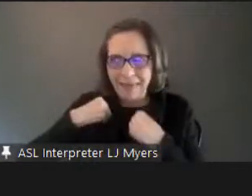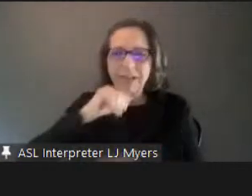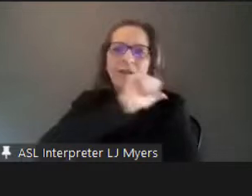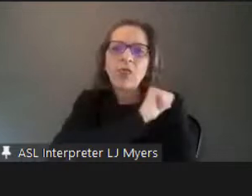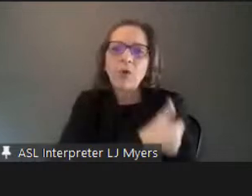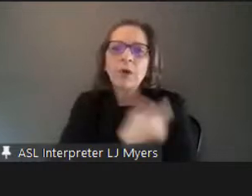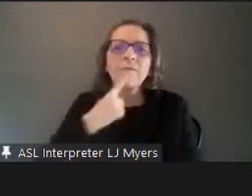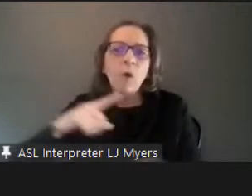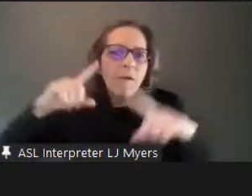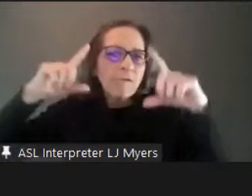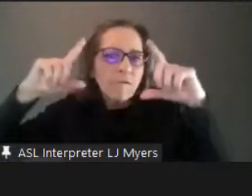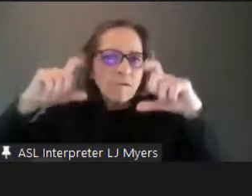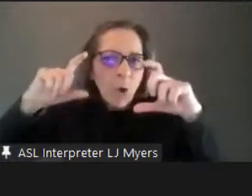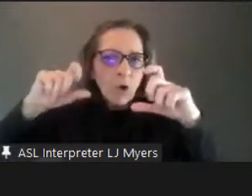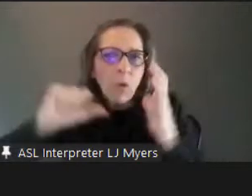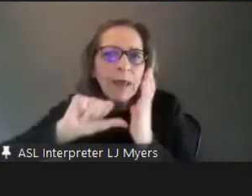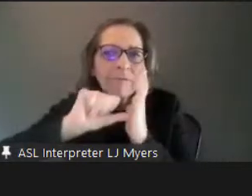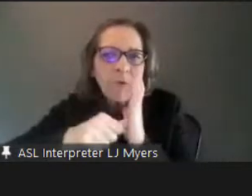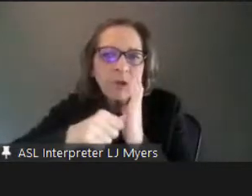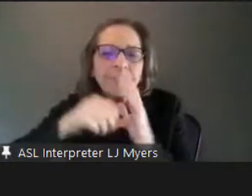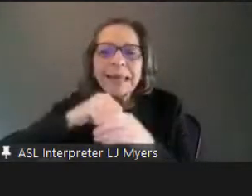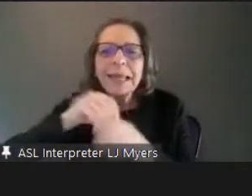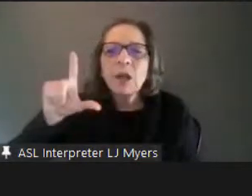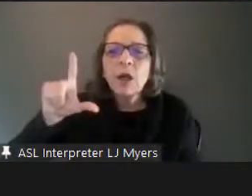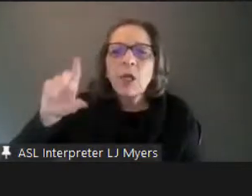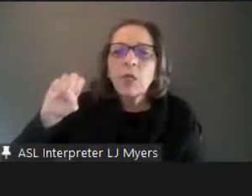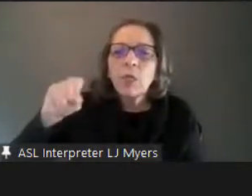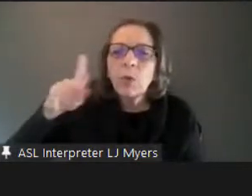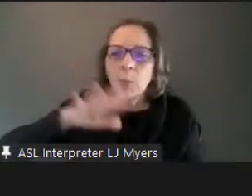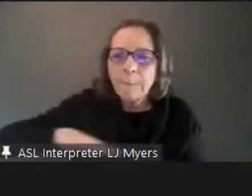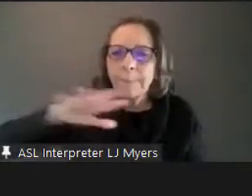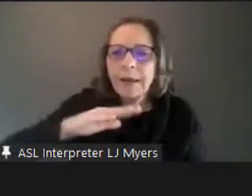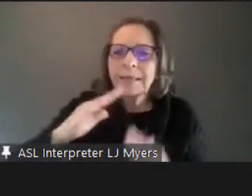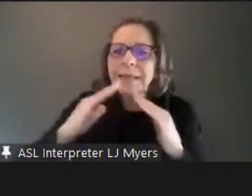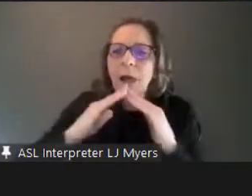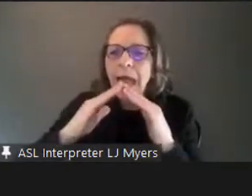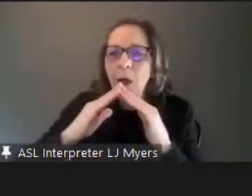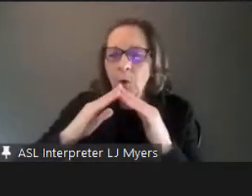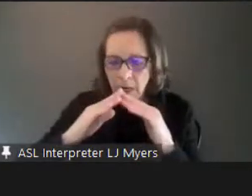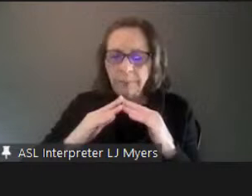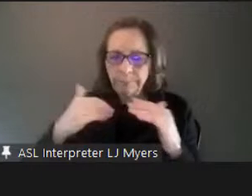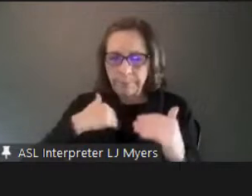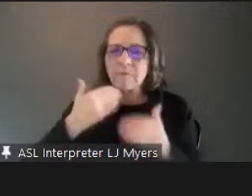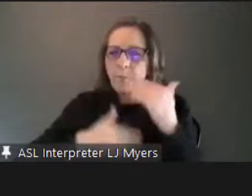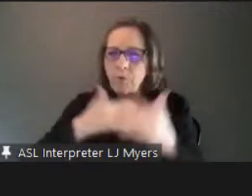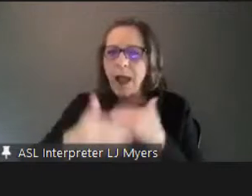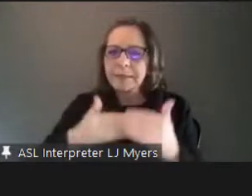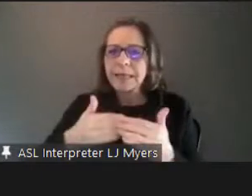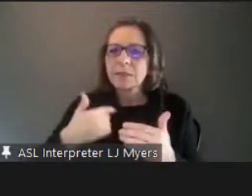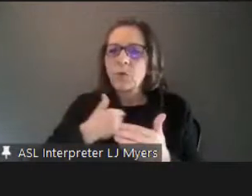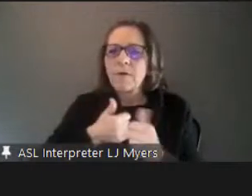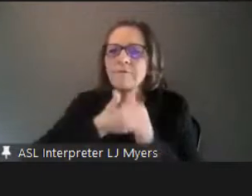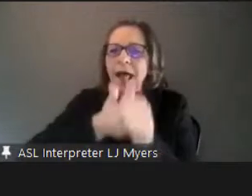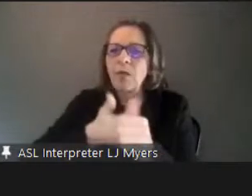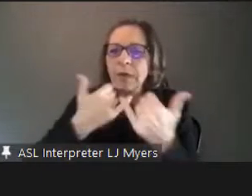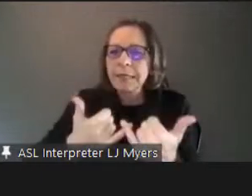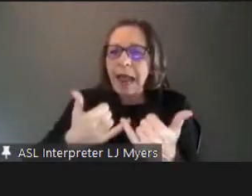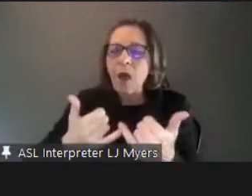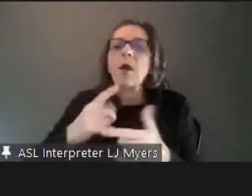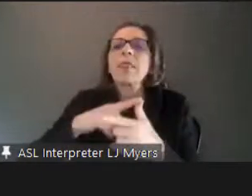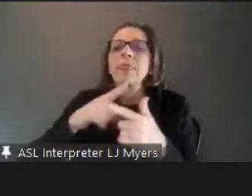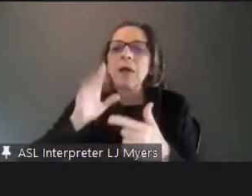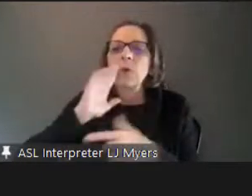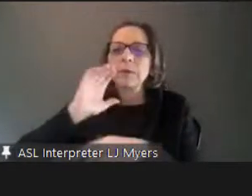photo enforcement in the Loop Link area in downtown. We have a process that we're going through right now, and we'll actually have